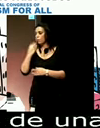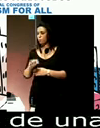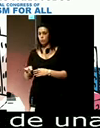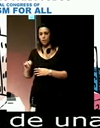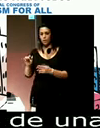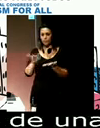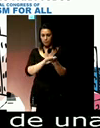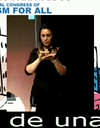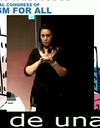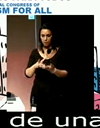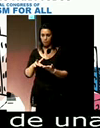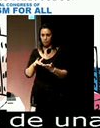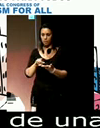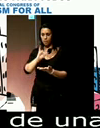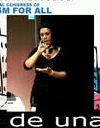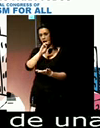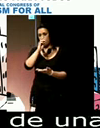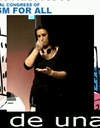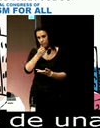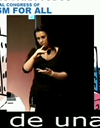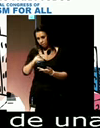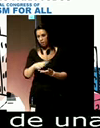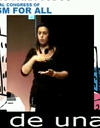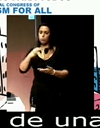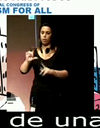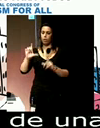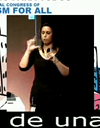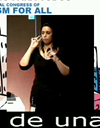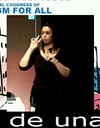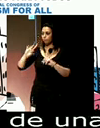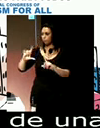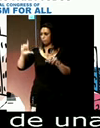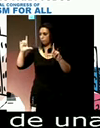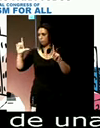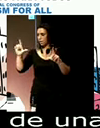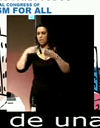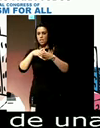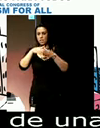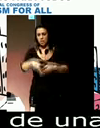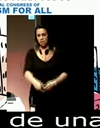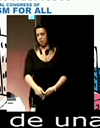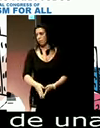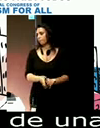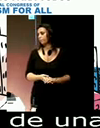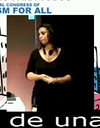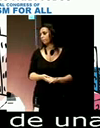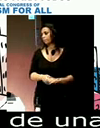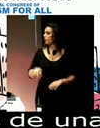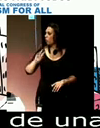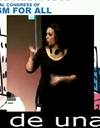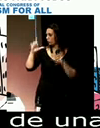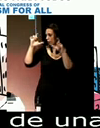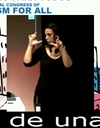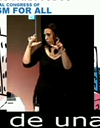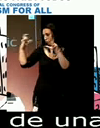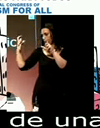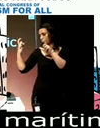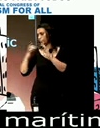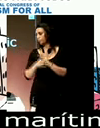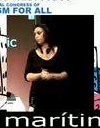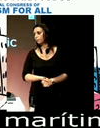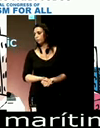in Cherbourg, in the south of France, you can see a reconstruction of the Titanic. This is